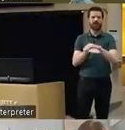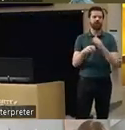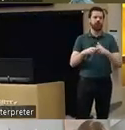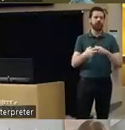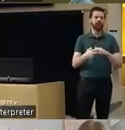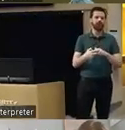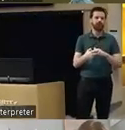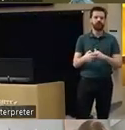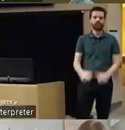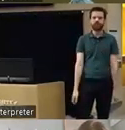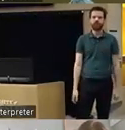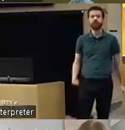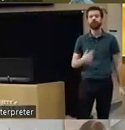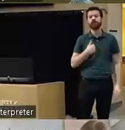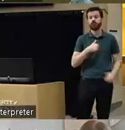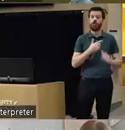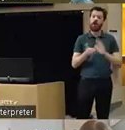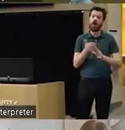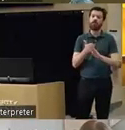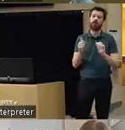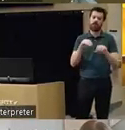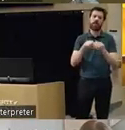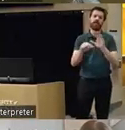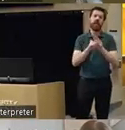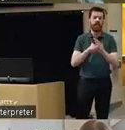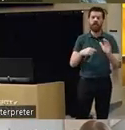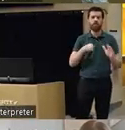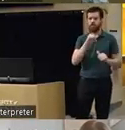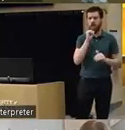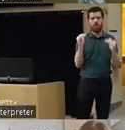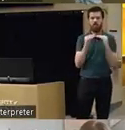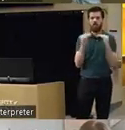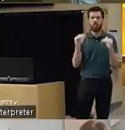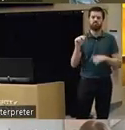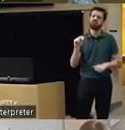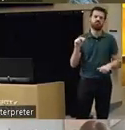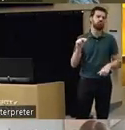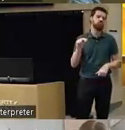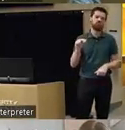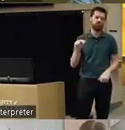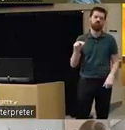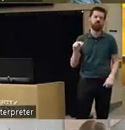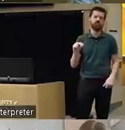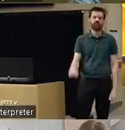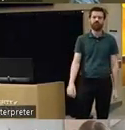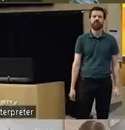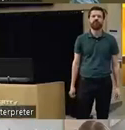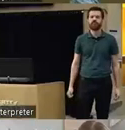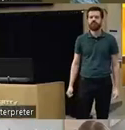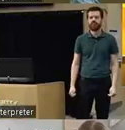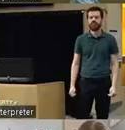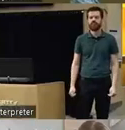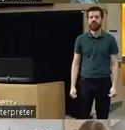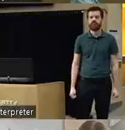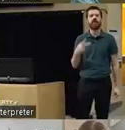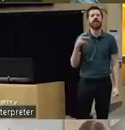do operate at a loss. We do not break even by any means. The Penn Group, Dr.